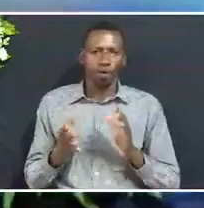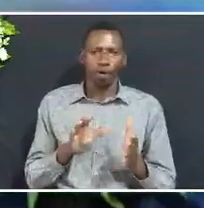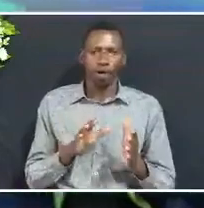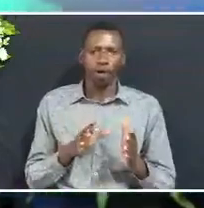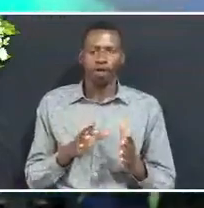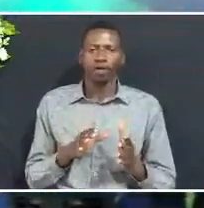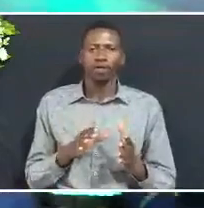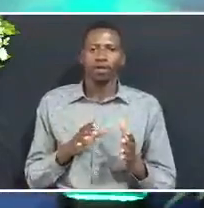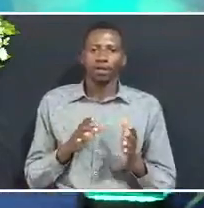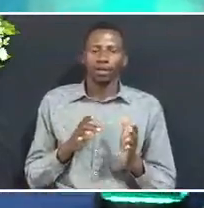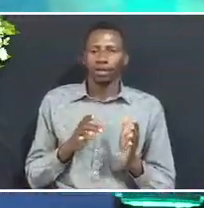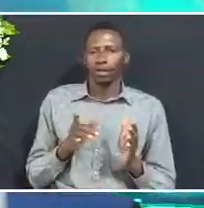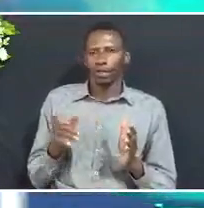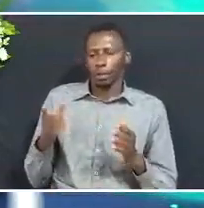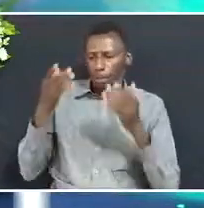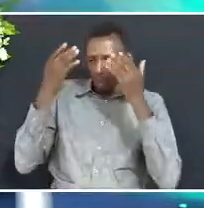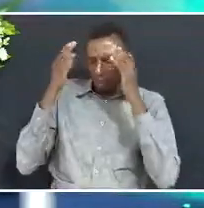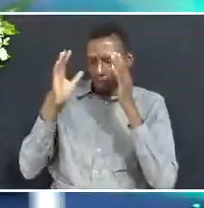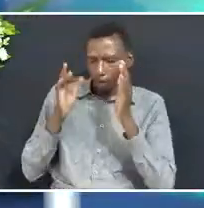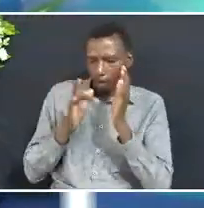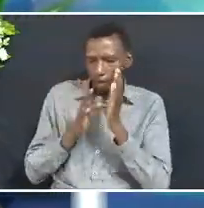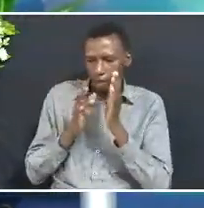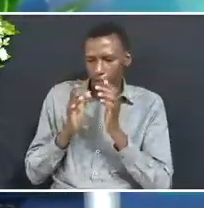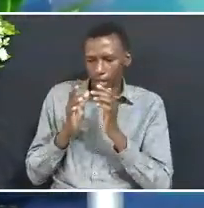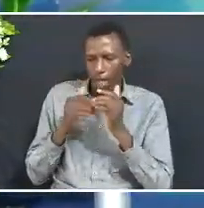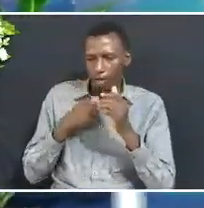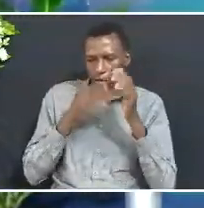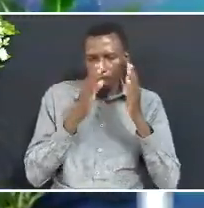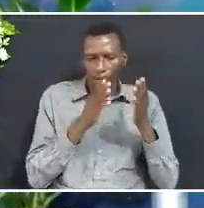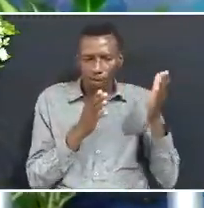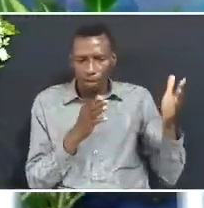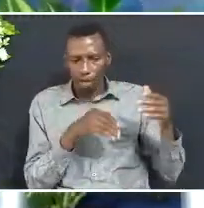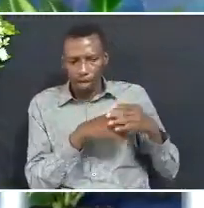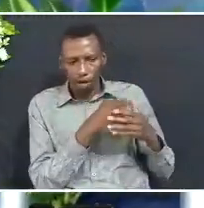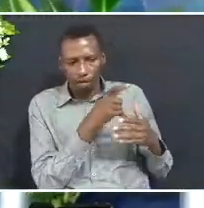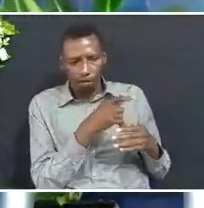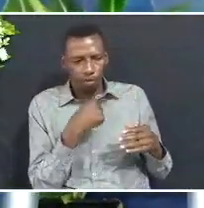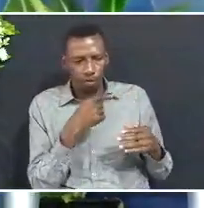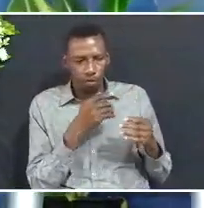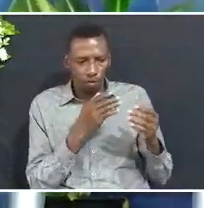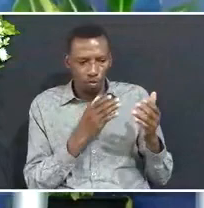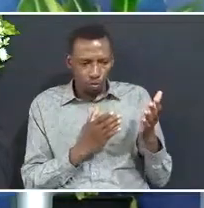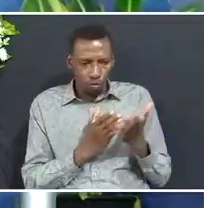someone out there who, through the true worship and the real